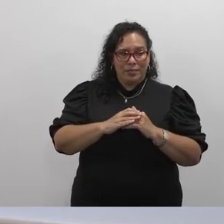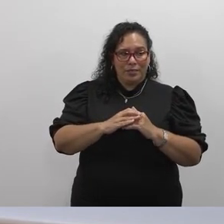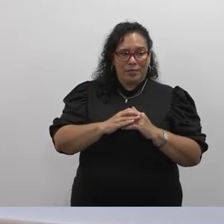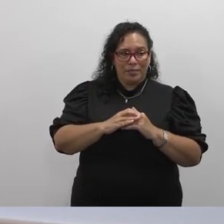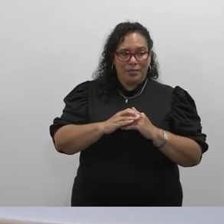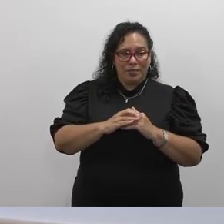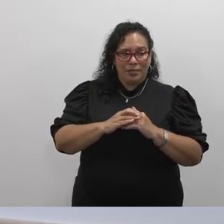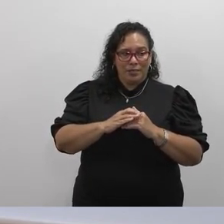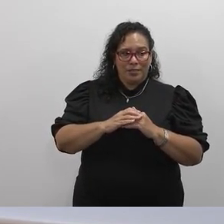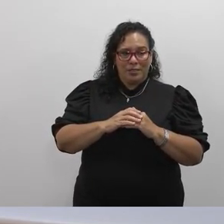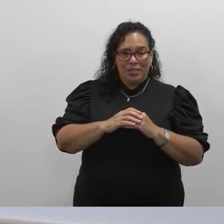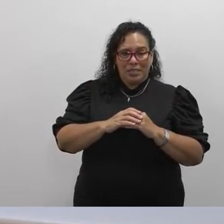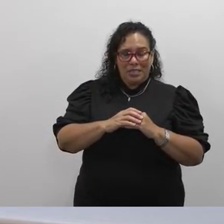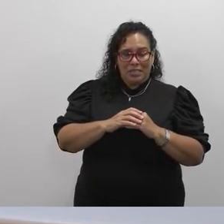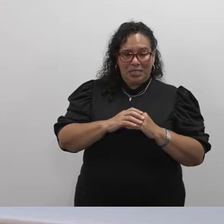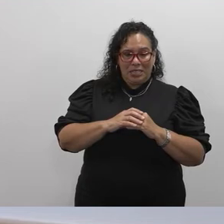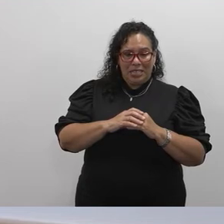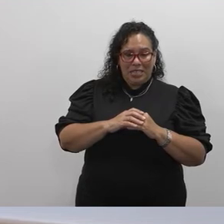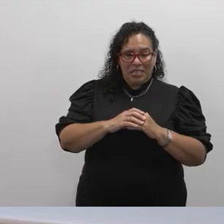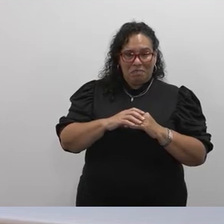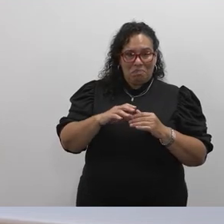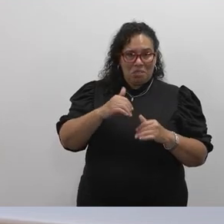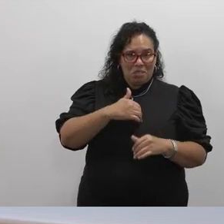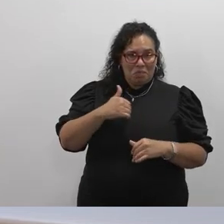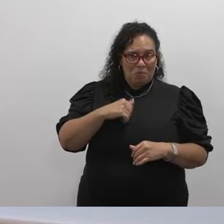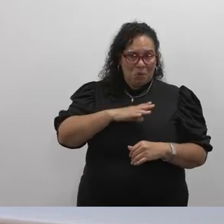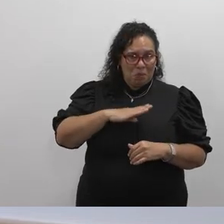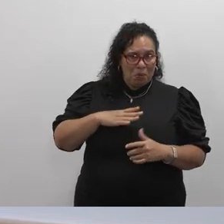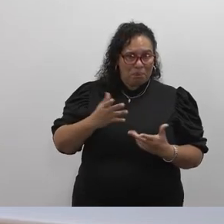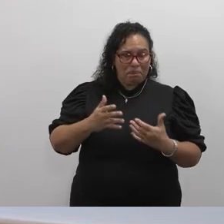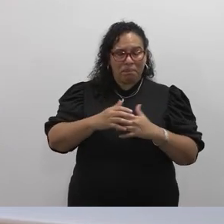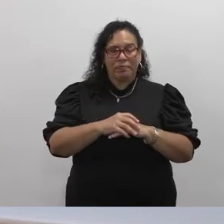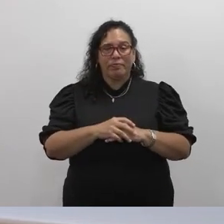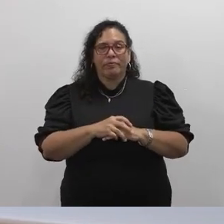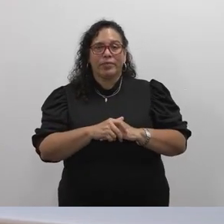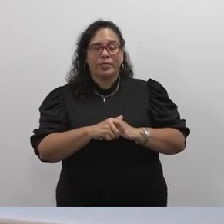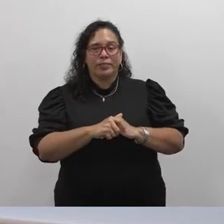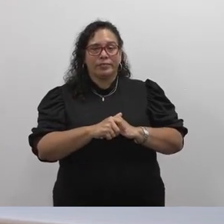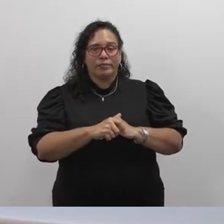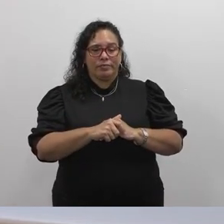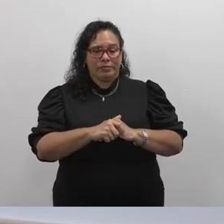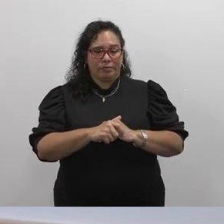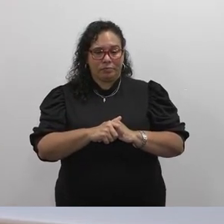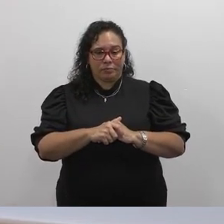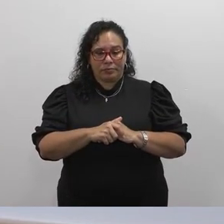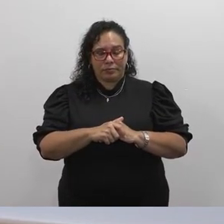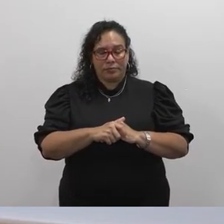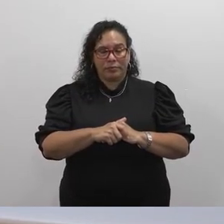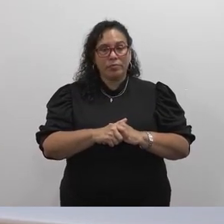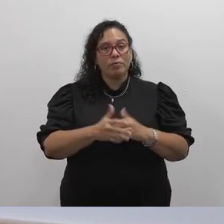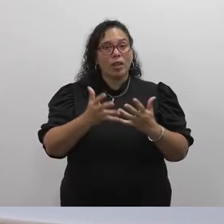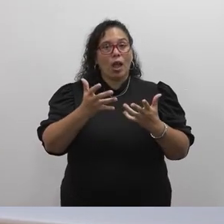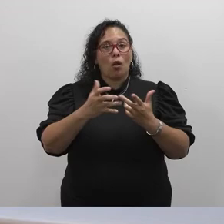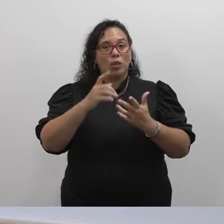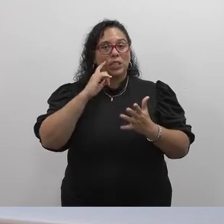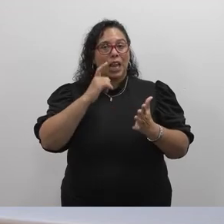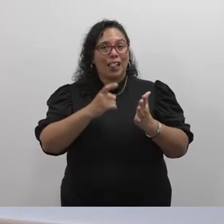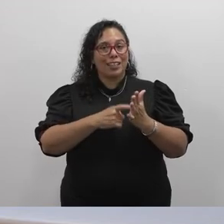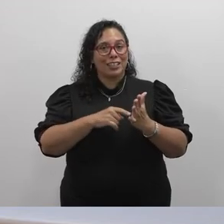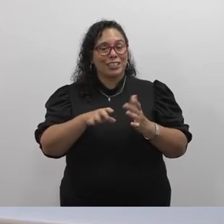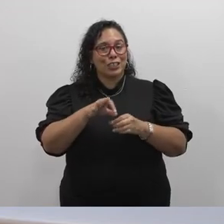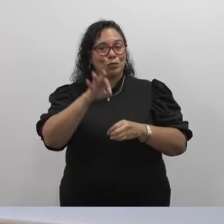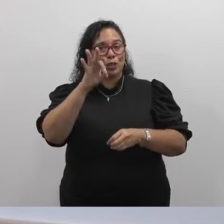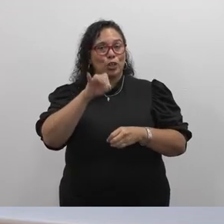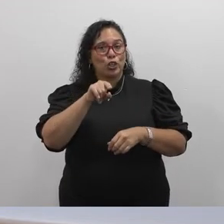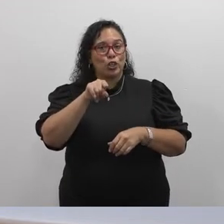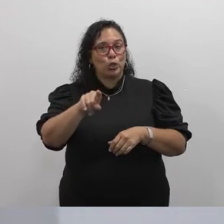just in your job as a member of the board. Yeah, and I'd also just like to acknowledge, in the spirit of what you're talking about, Mr.